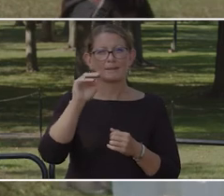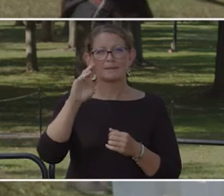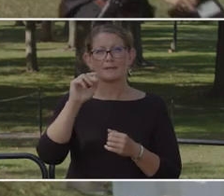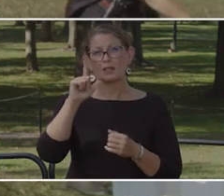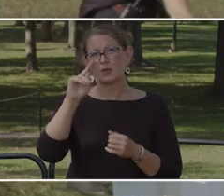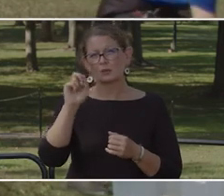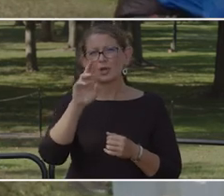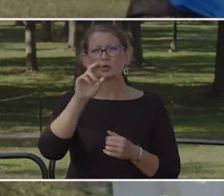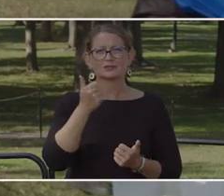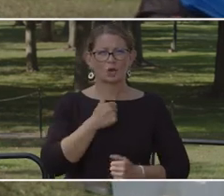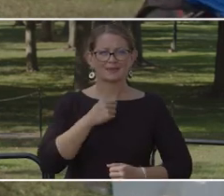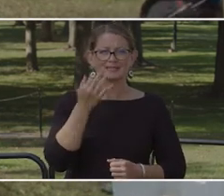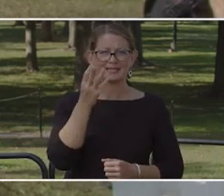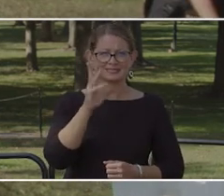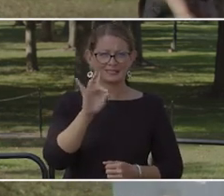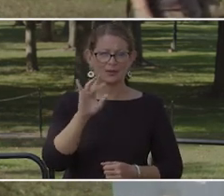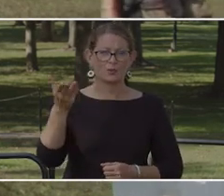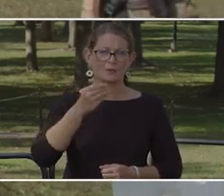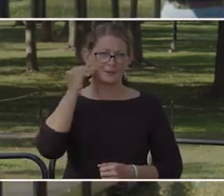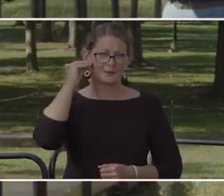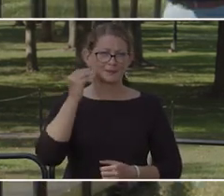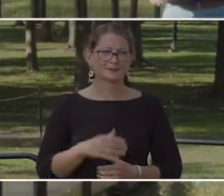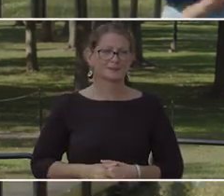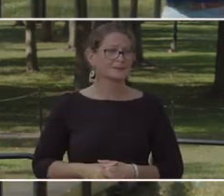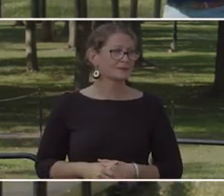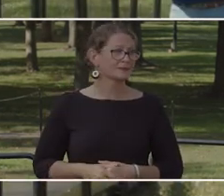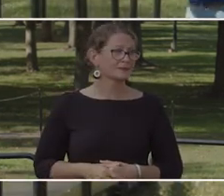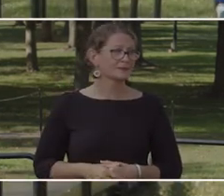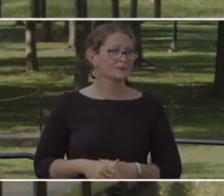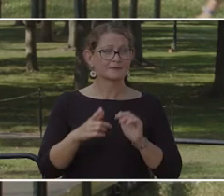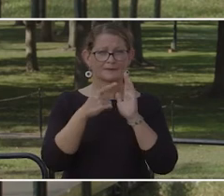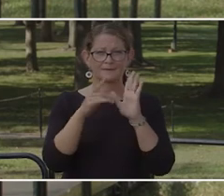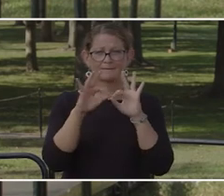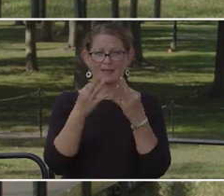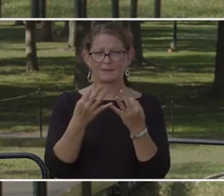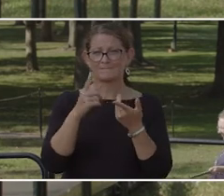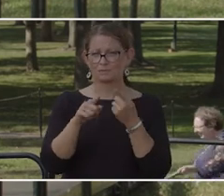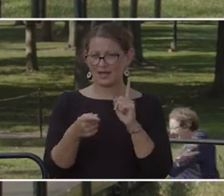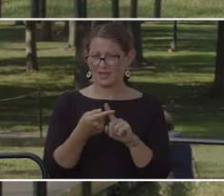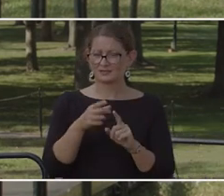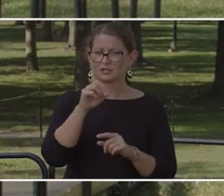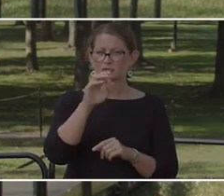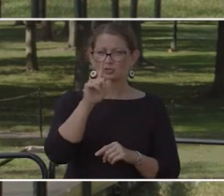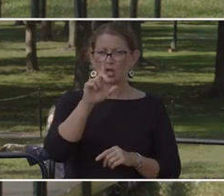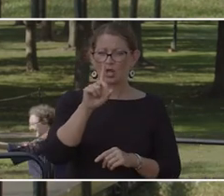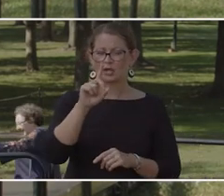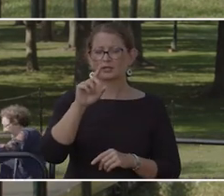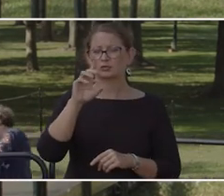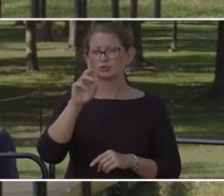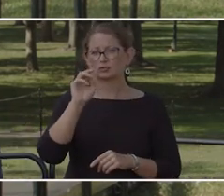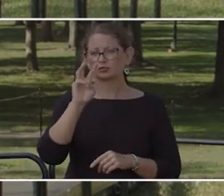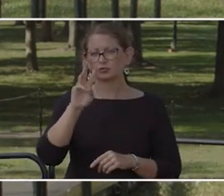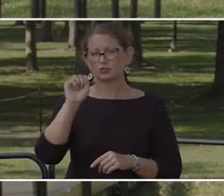Army, 1968. Welcome home. On behalf of the family and friends of Donald Drew